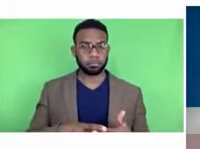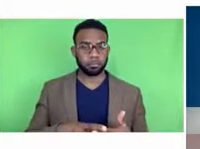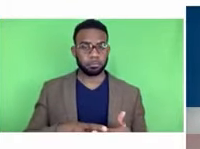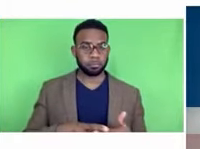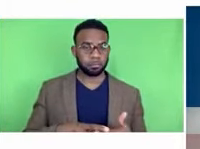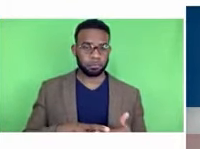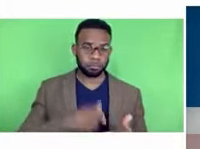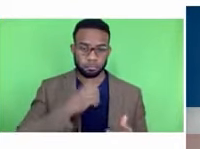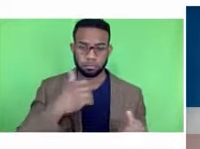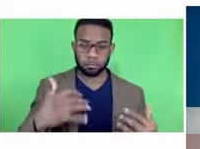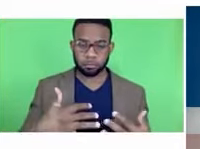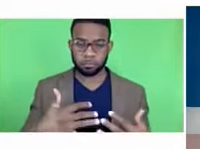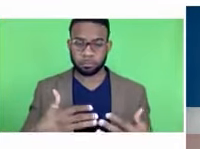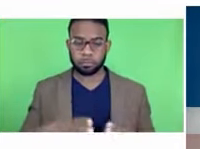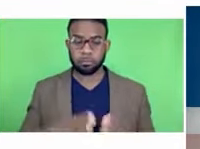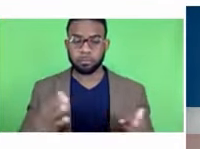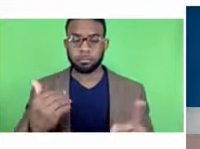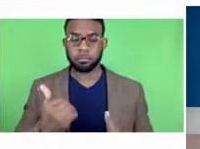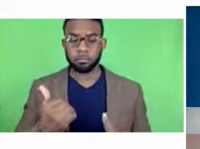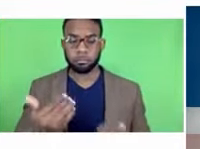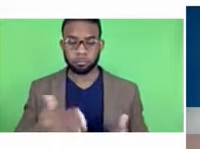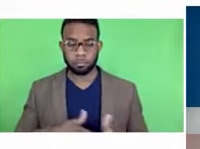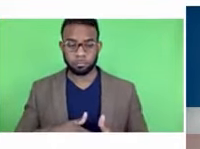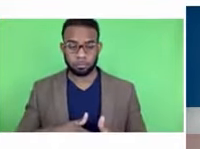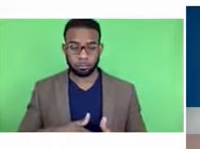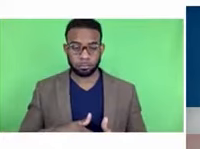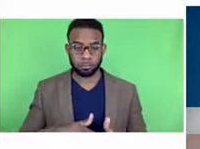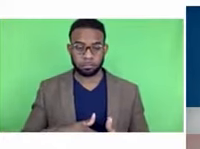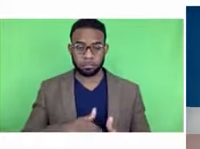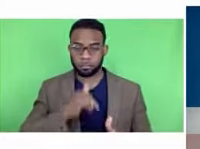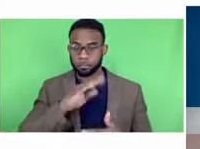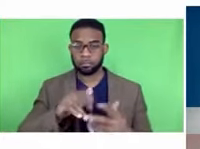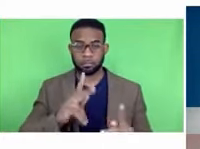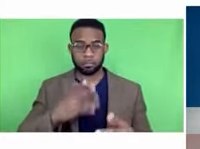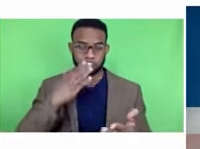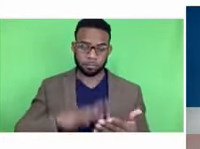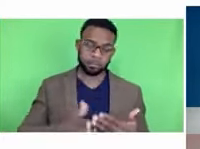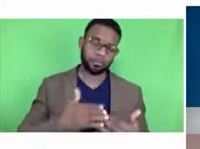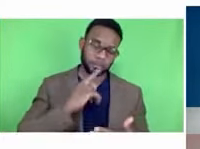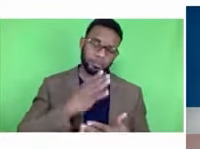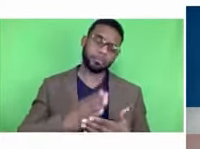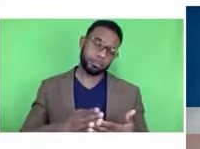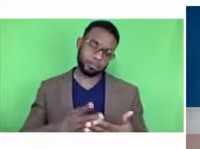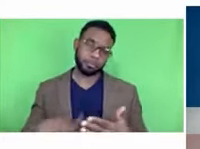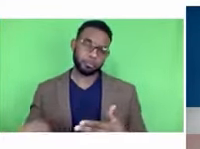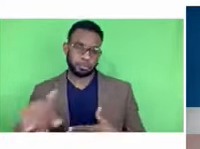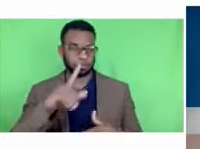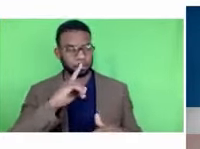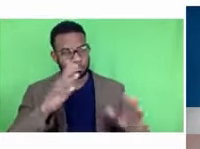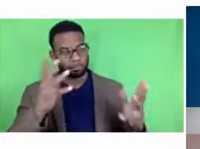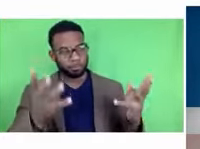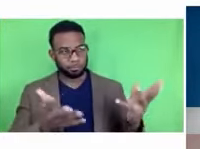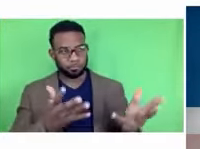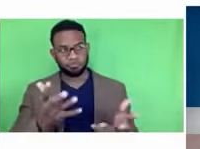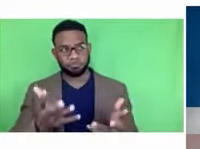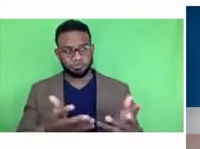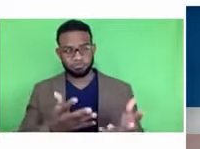Don't be afraid to open yourself up again. Not all people are bad, even though there are some out there that are.